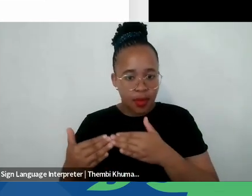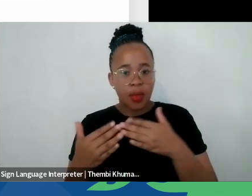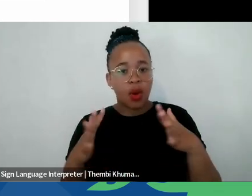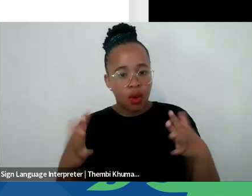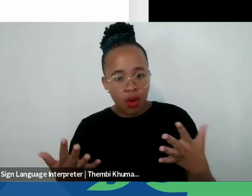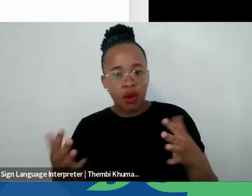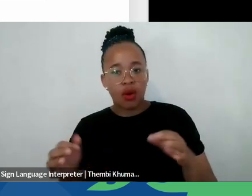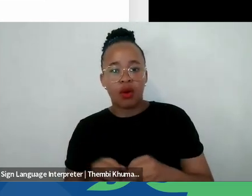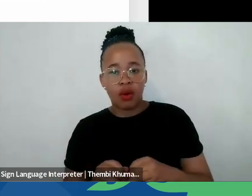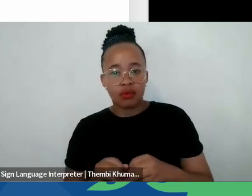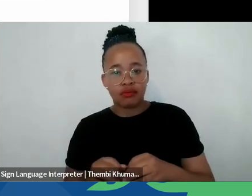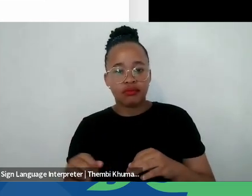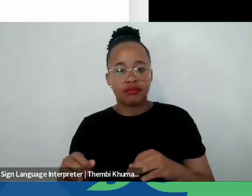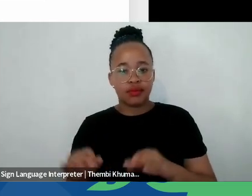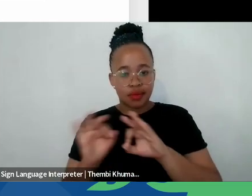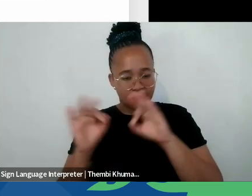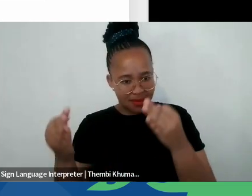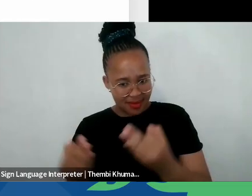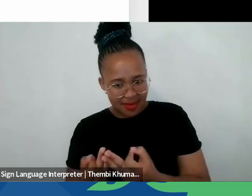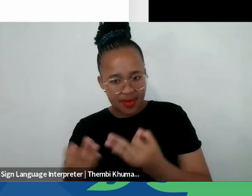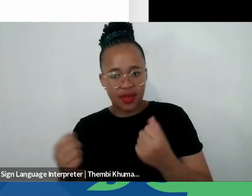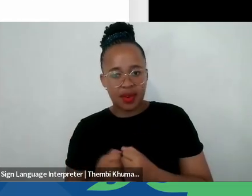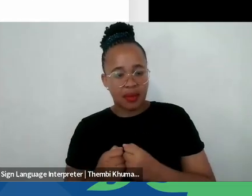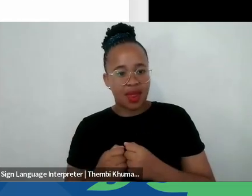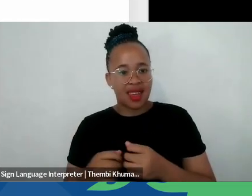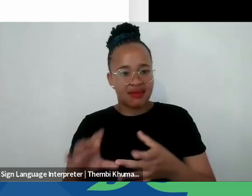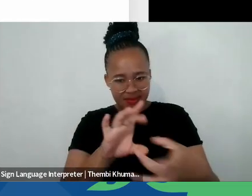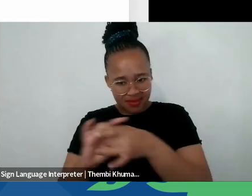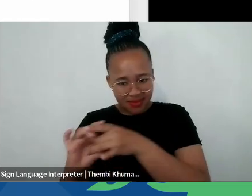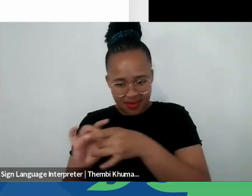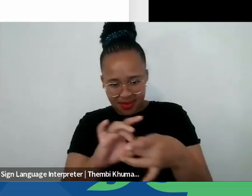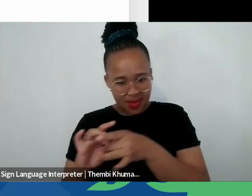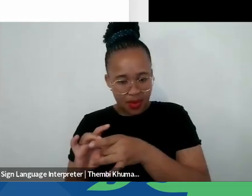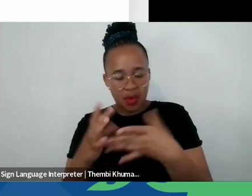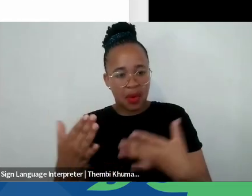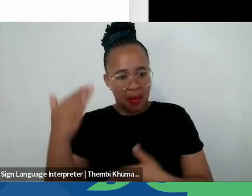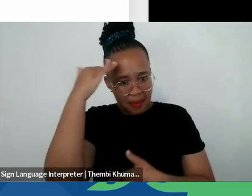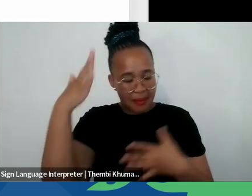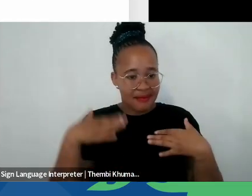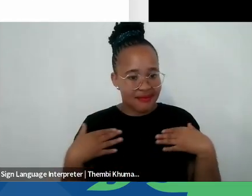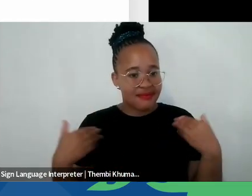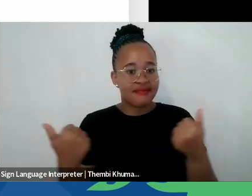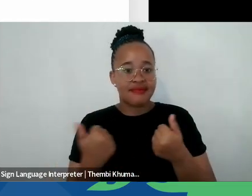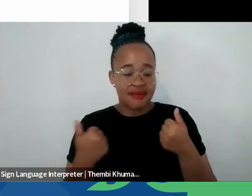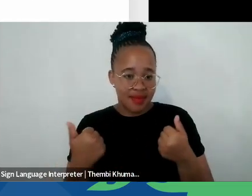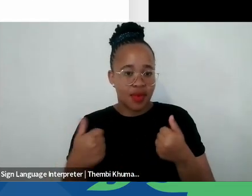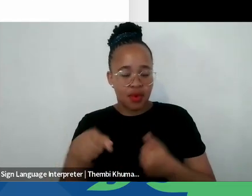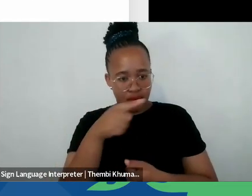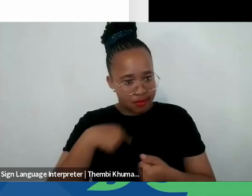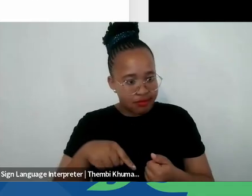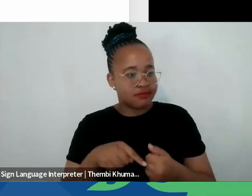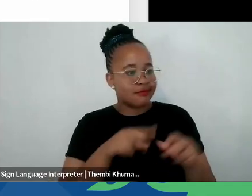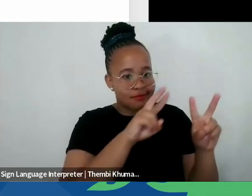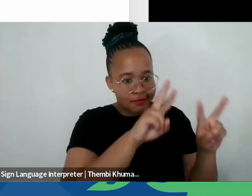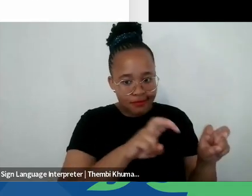romantic relationships and sex, and mental health. So each client, we